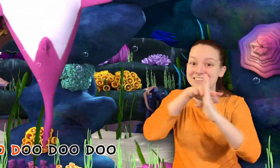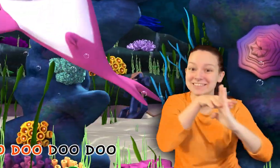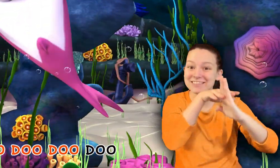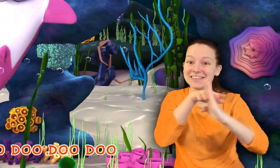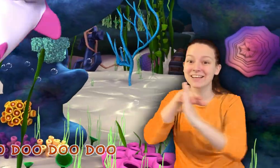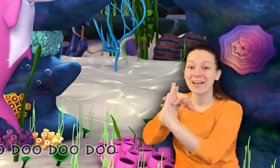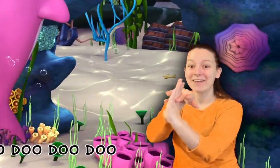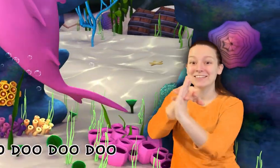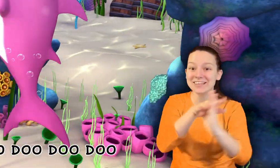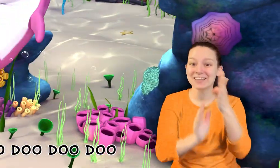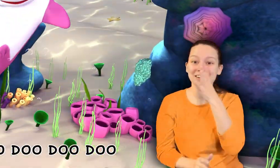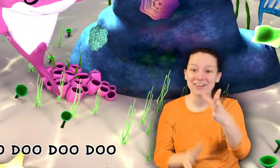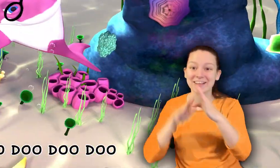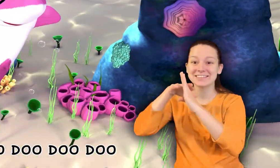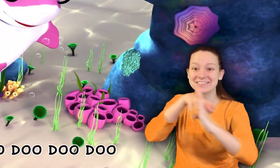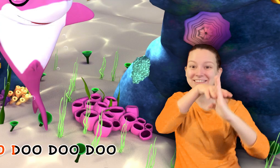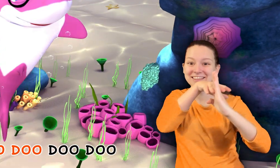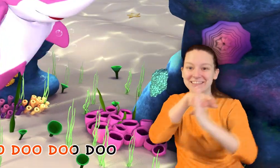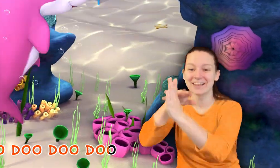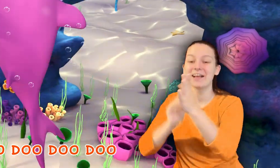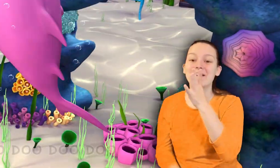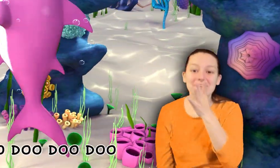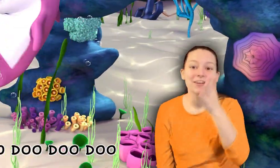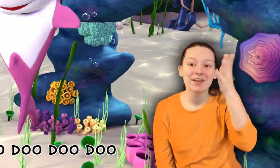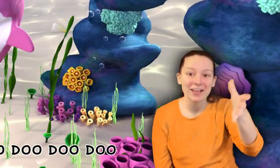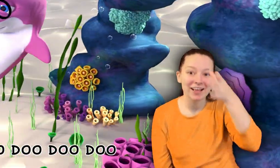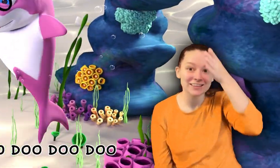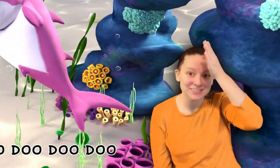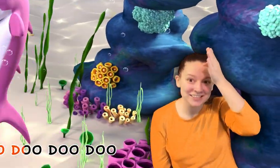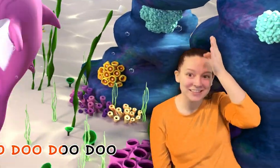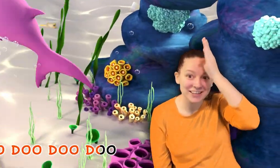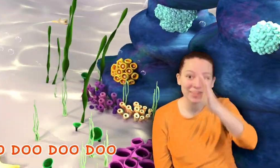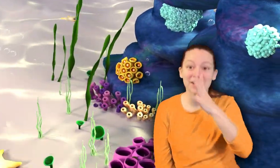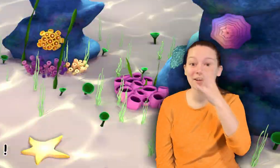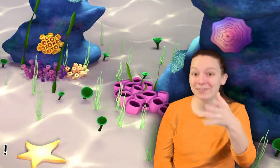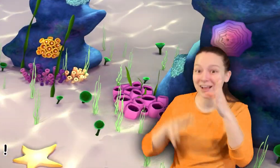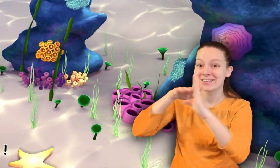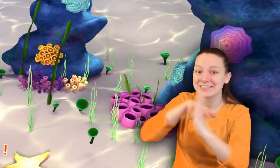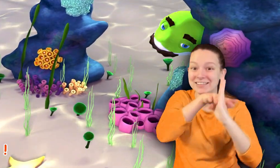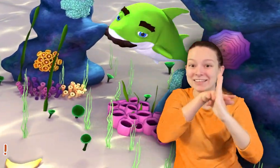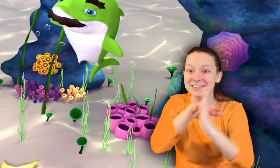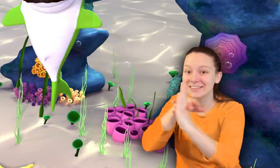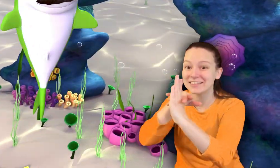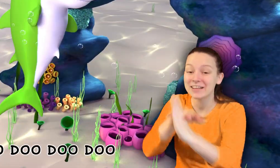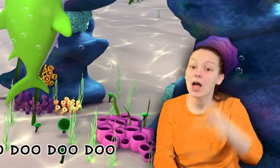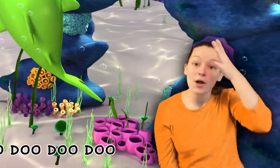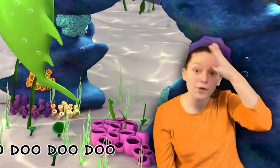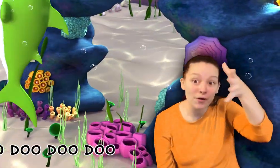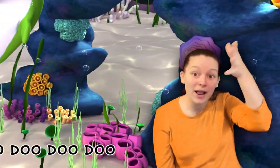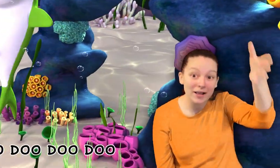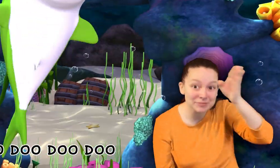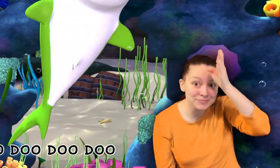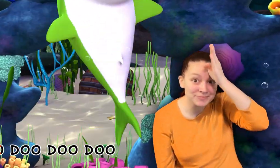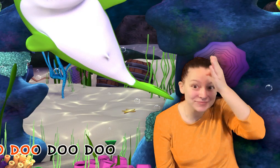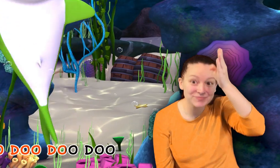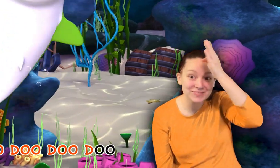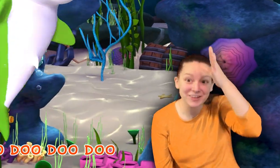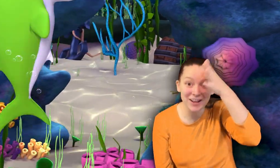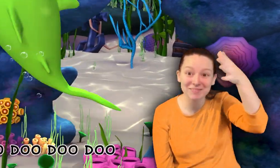shark, grandma shark, grandma shark, grandma shark. Grandpa